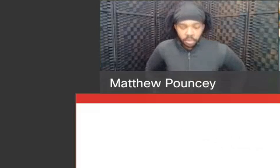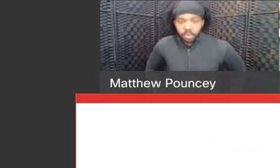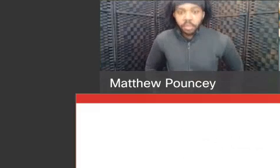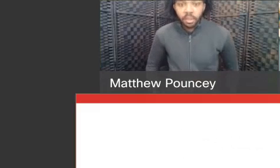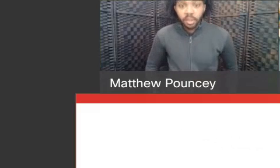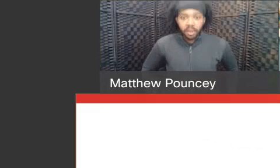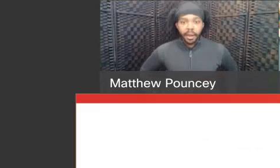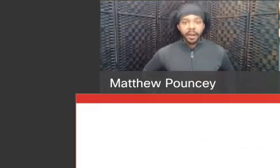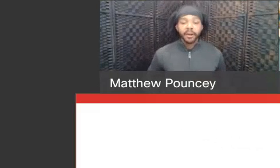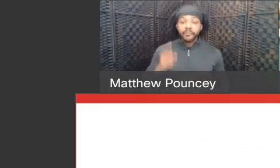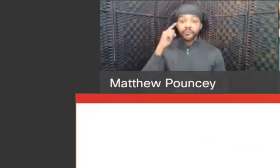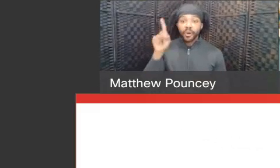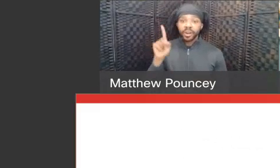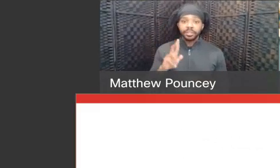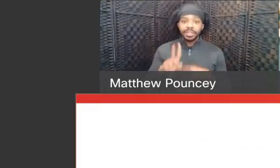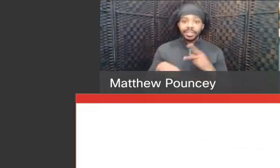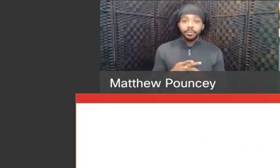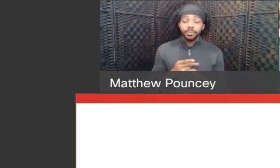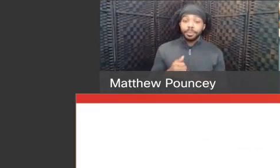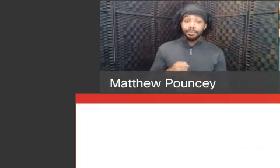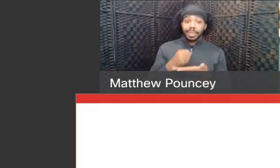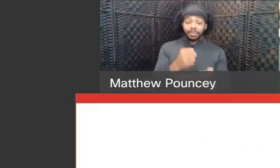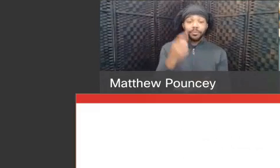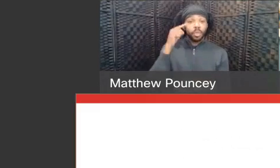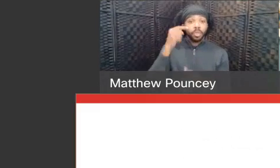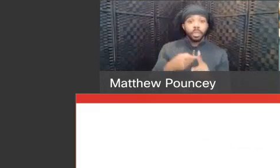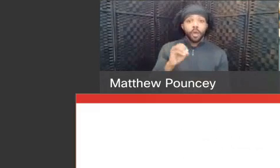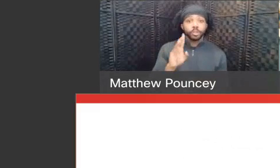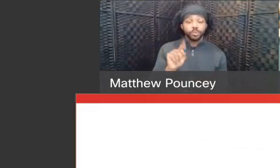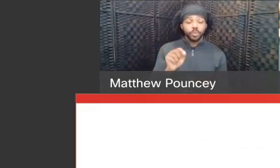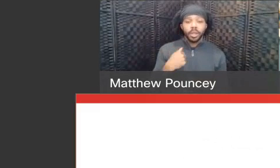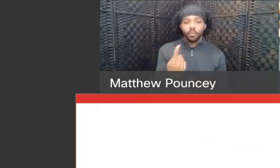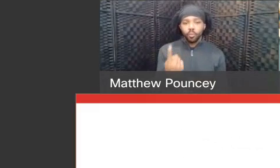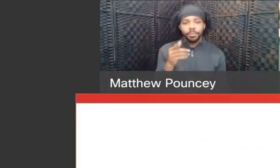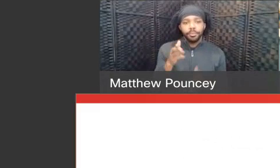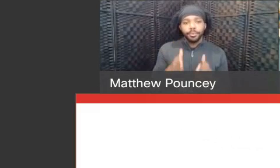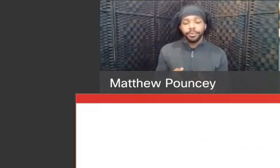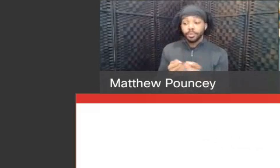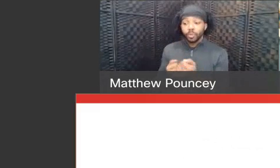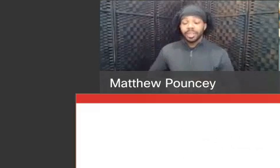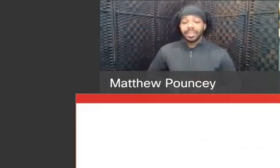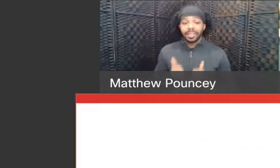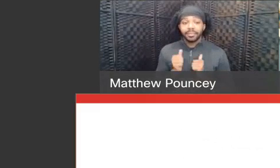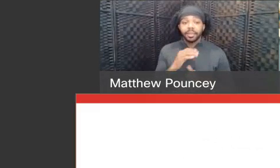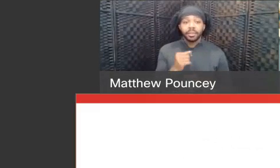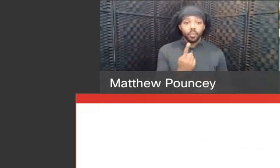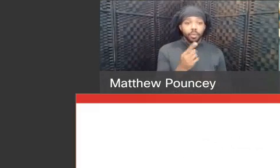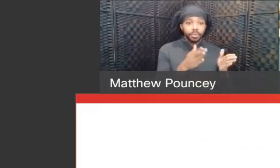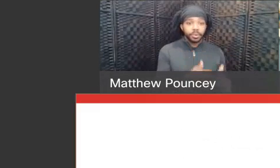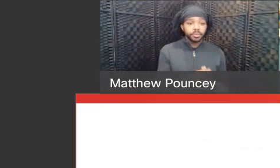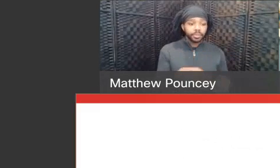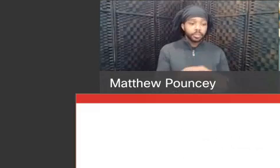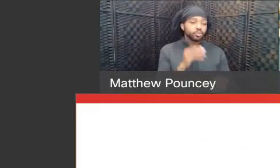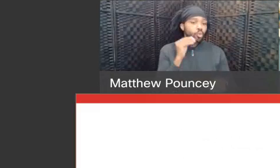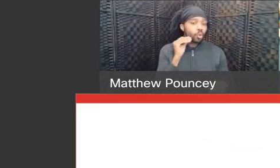In terms of placement type, in the month of October, it was 1 person in supported living and 1 person in a natural home. And as I said,